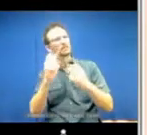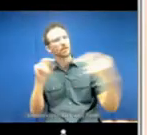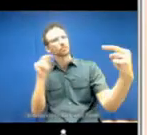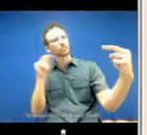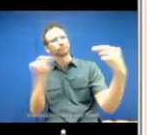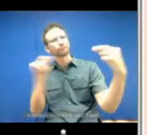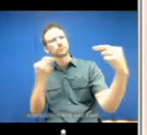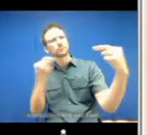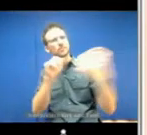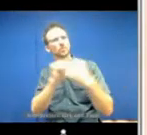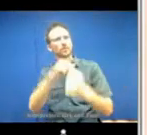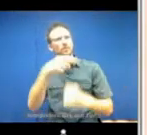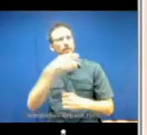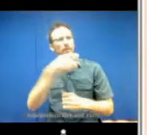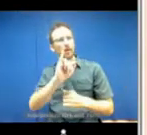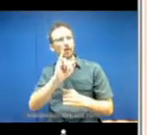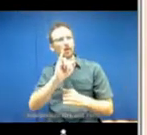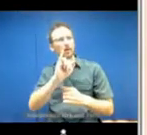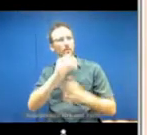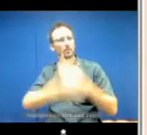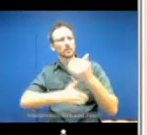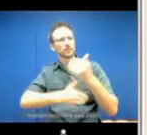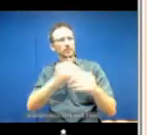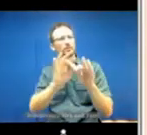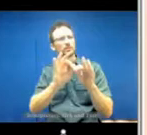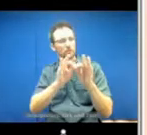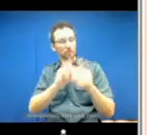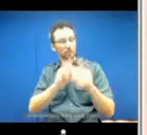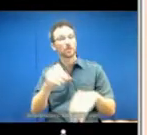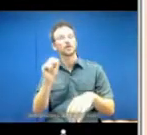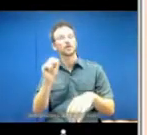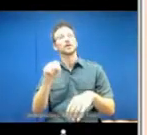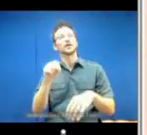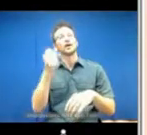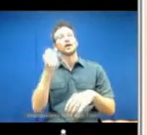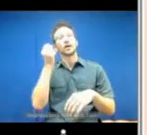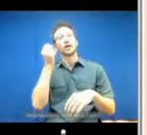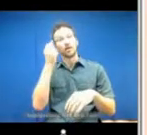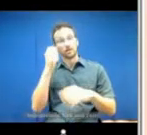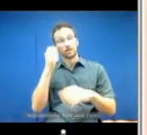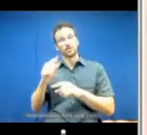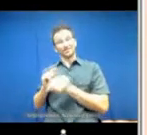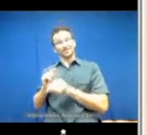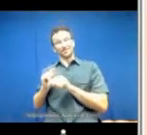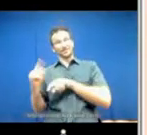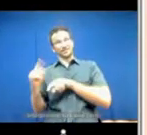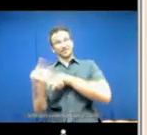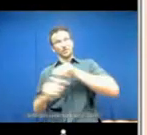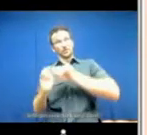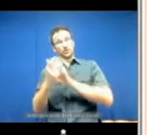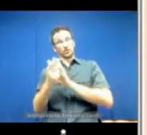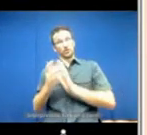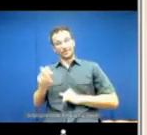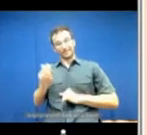The deposing attorney is across the table and directly in front of the proceedings interpreters.